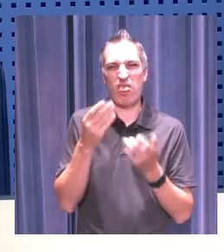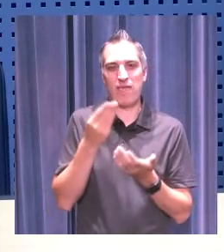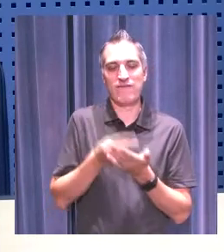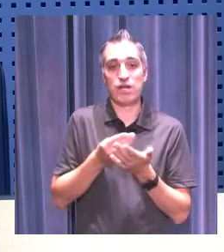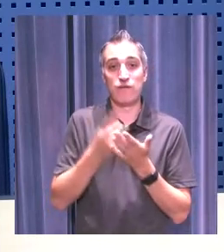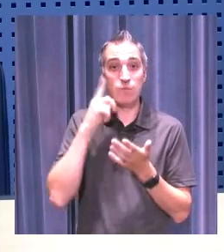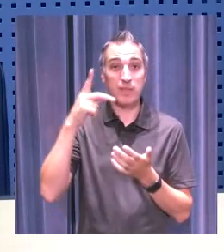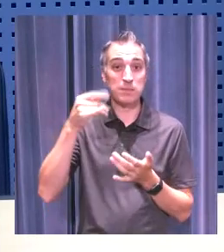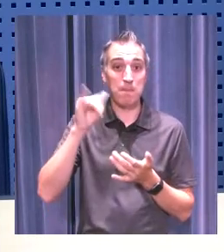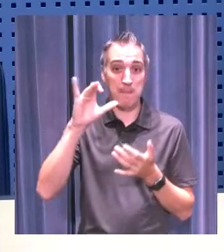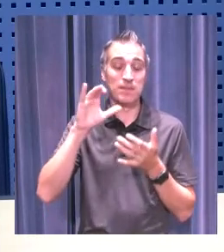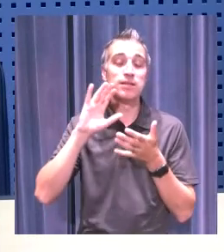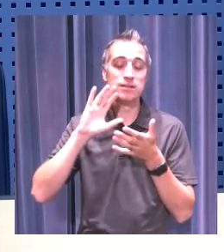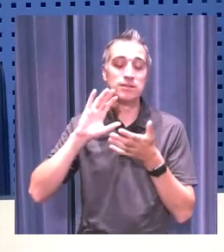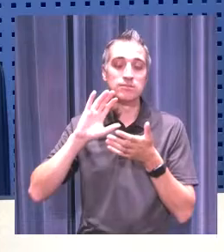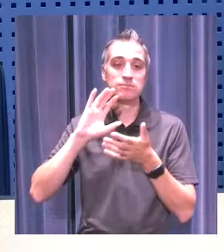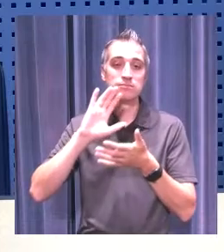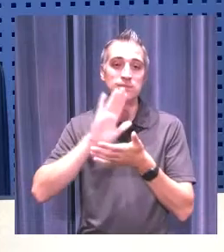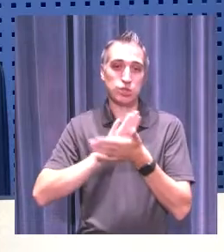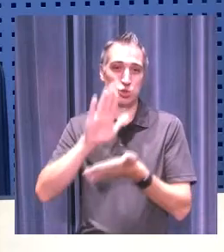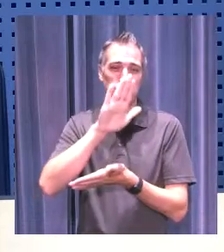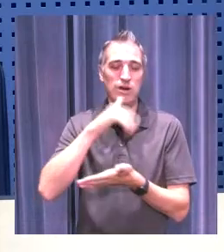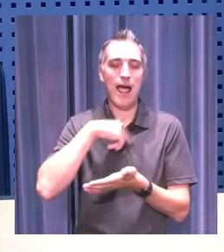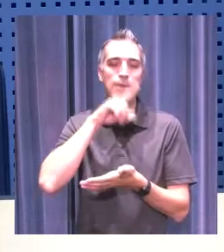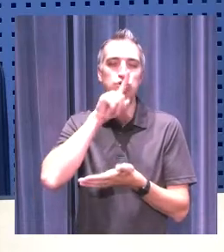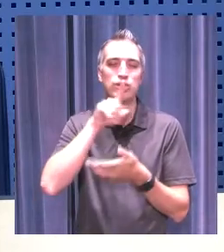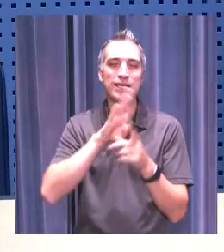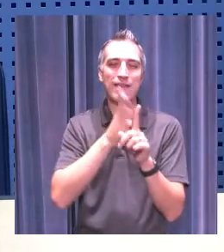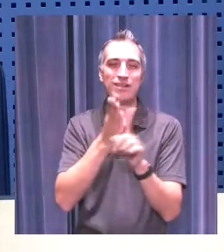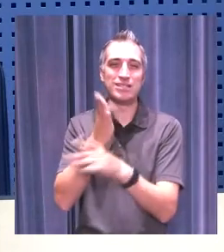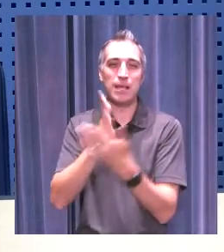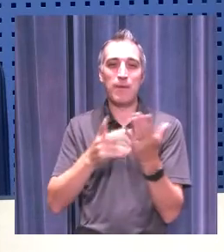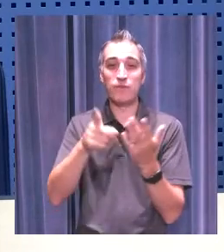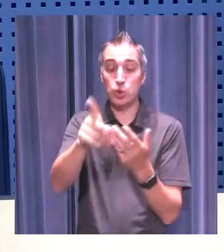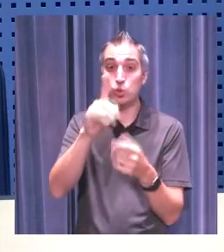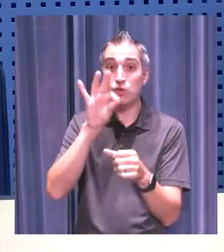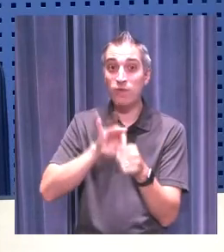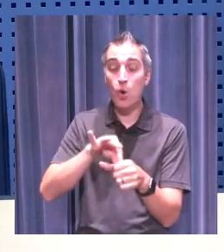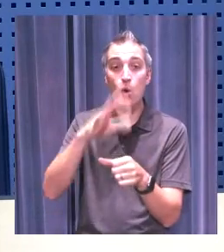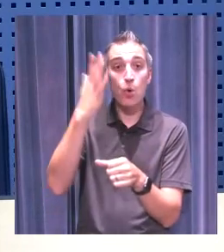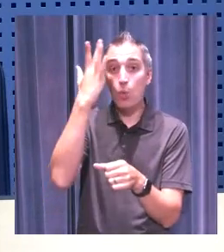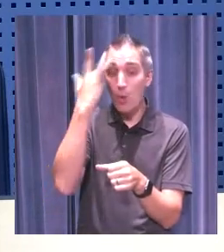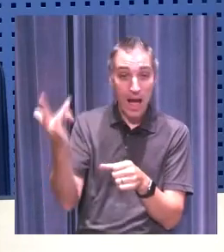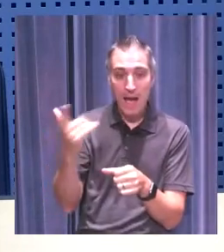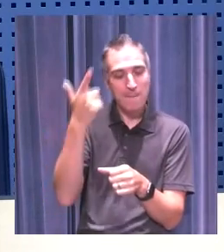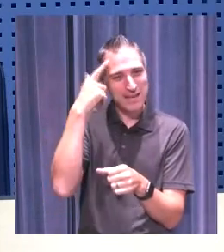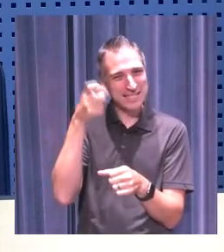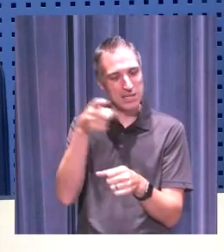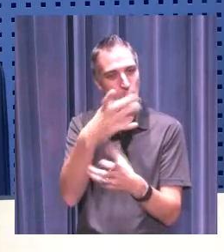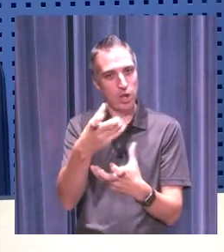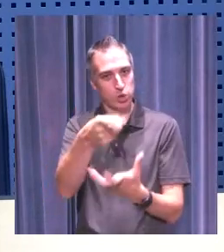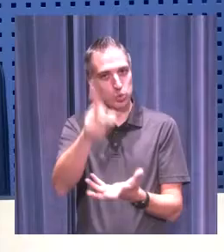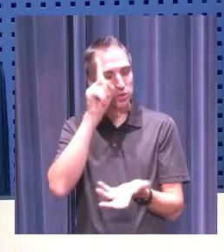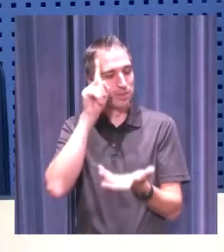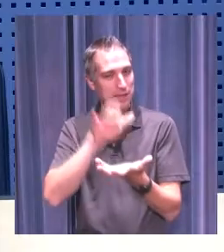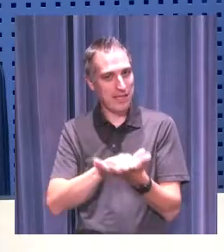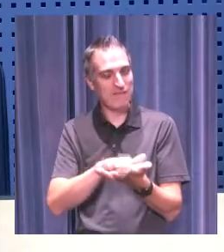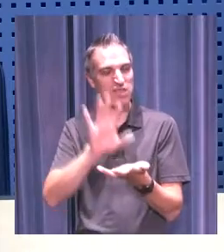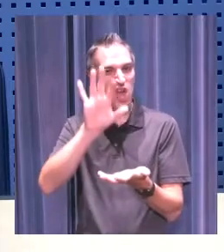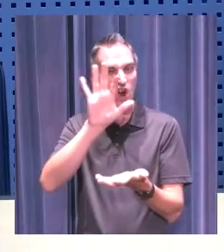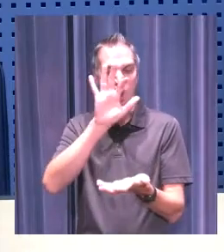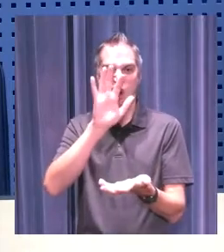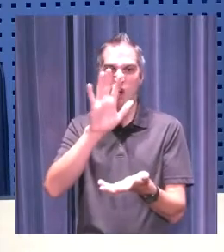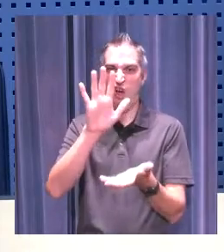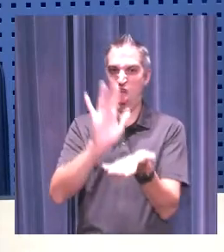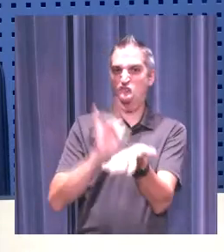public institution. I'm sure he convinced some of you to vote this way because he wanted you to believe there was fraud at